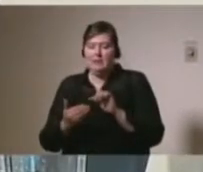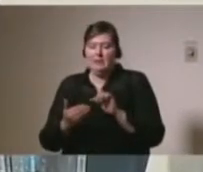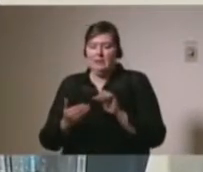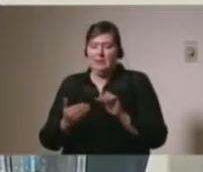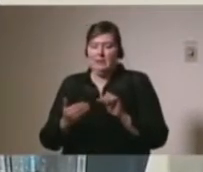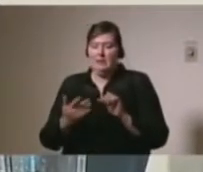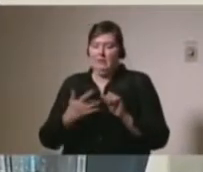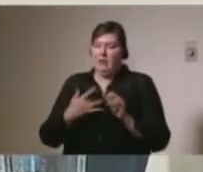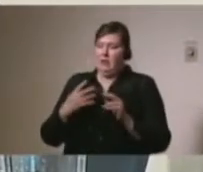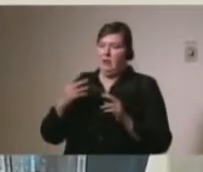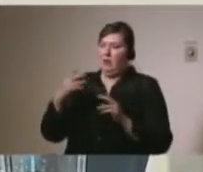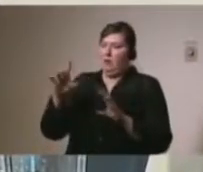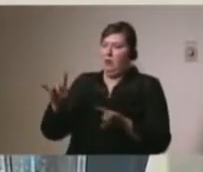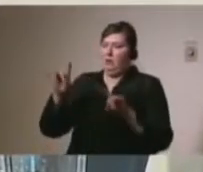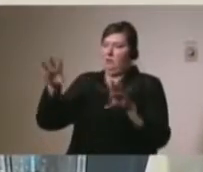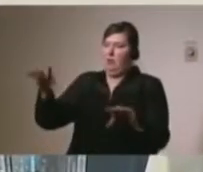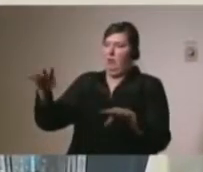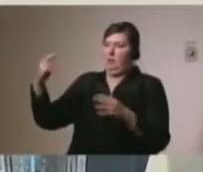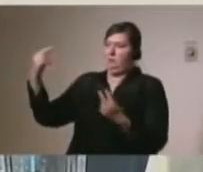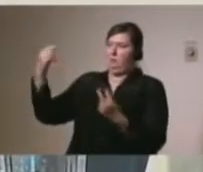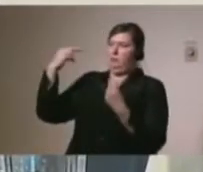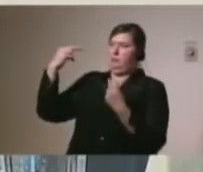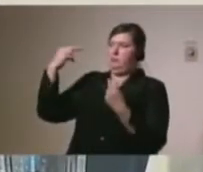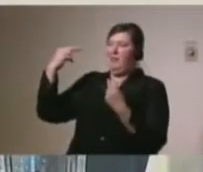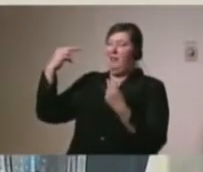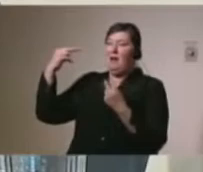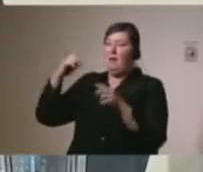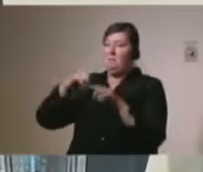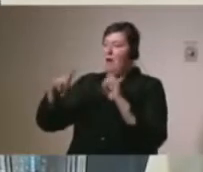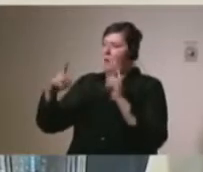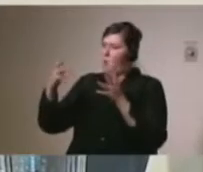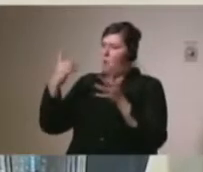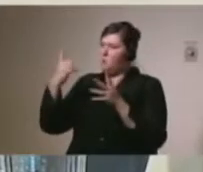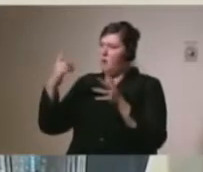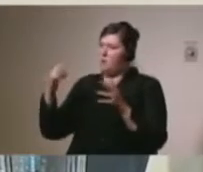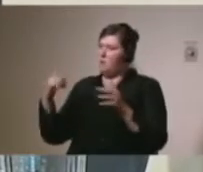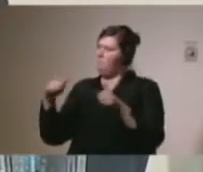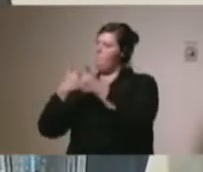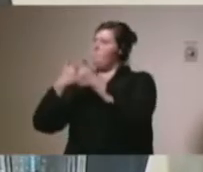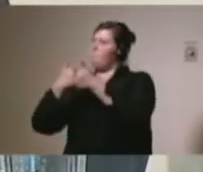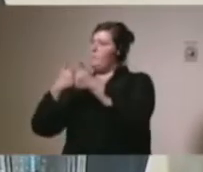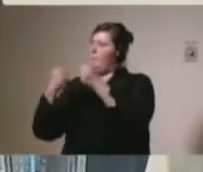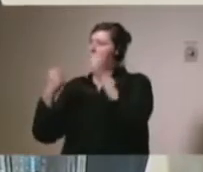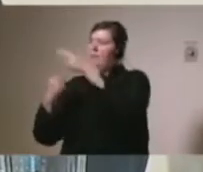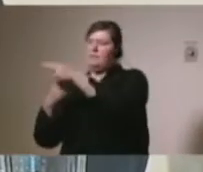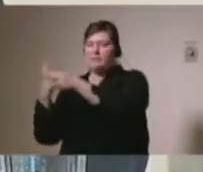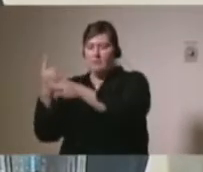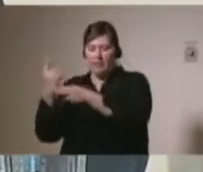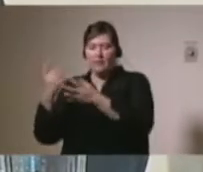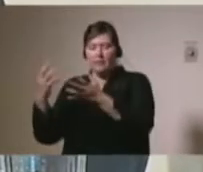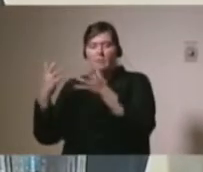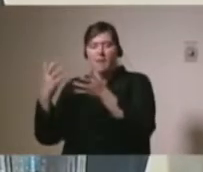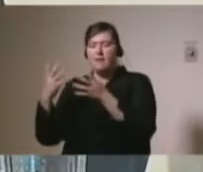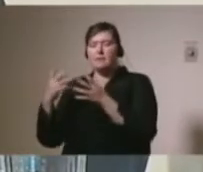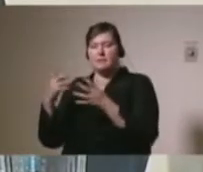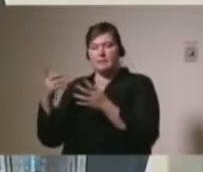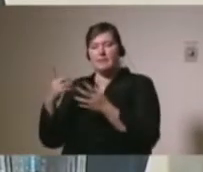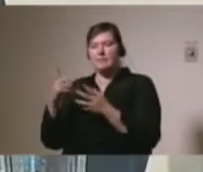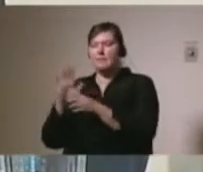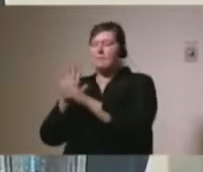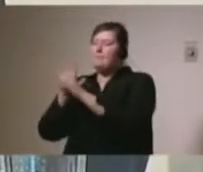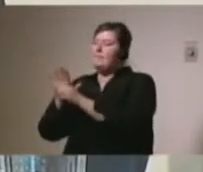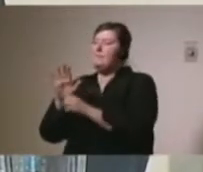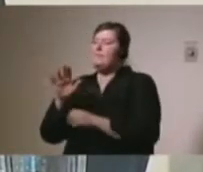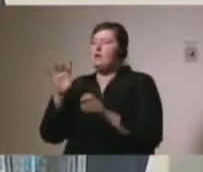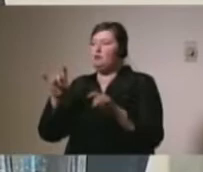complex with the Australians. We always want to beat them at something. Yeah. Okay. Thank you.